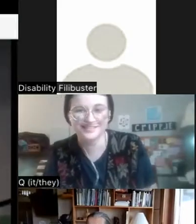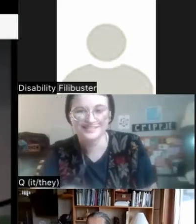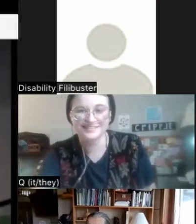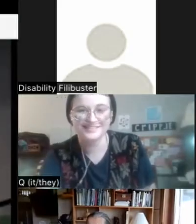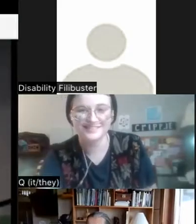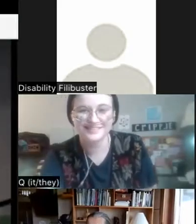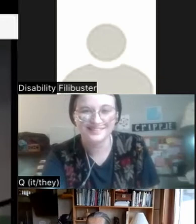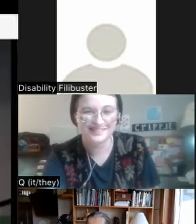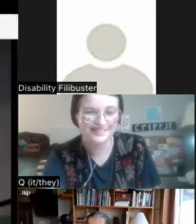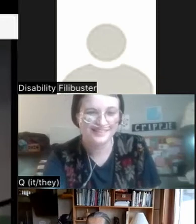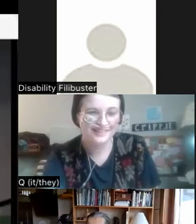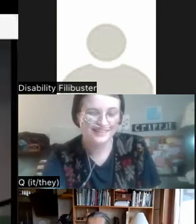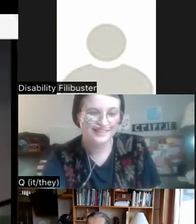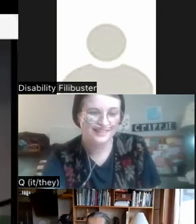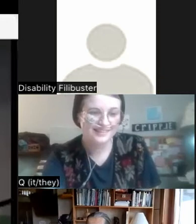Yep.